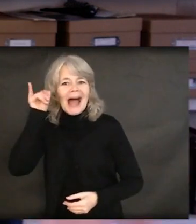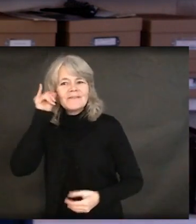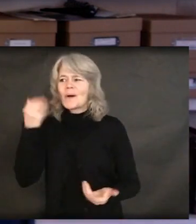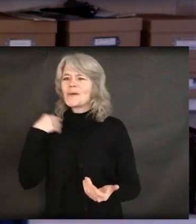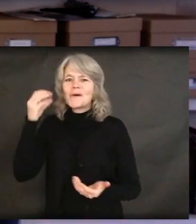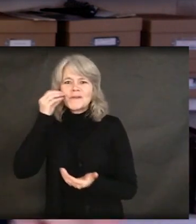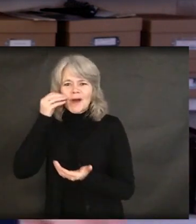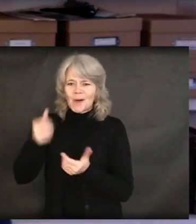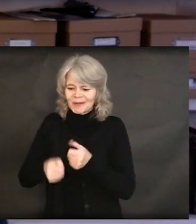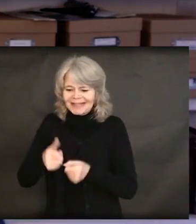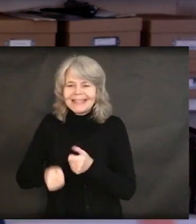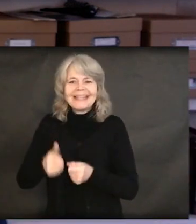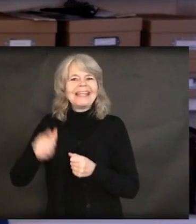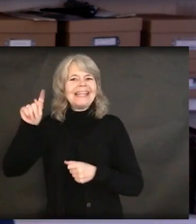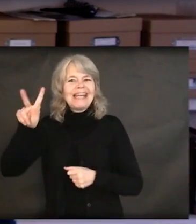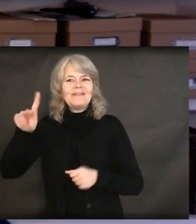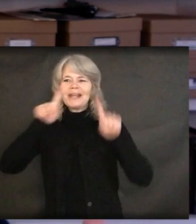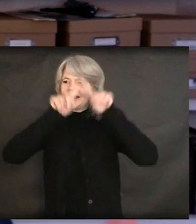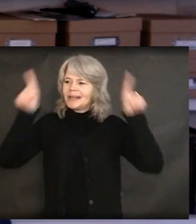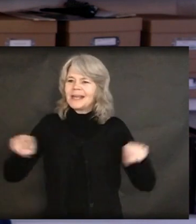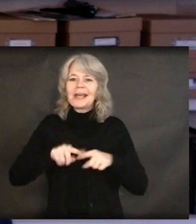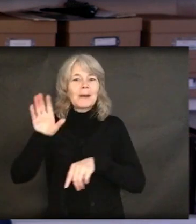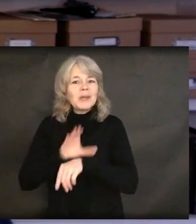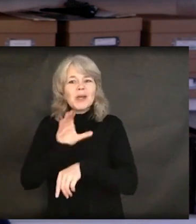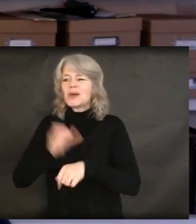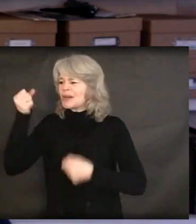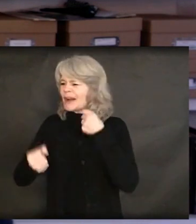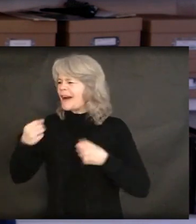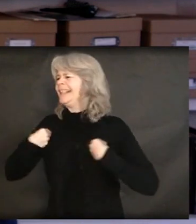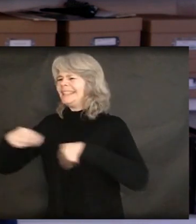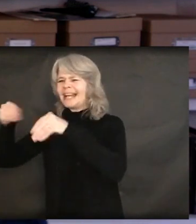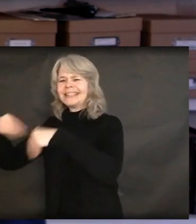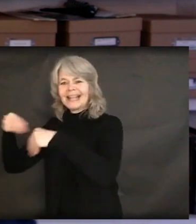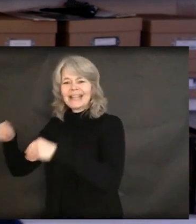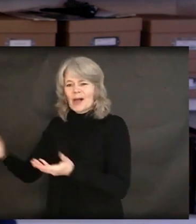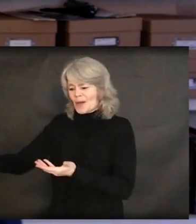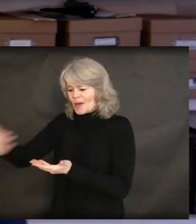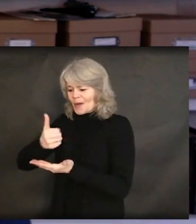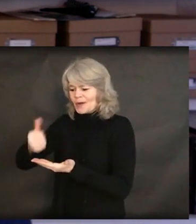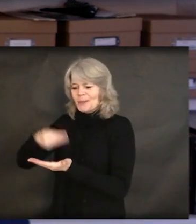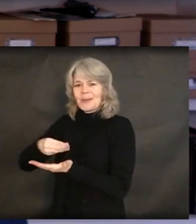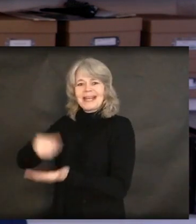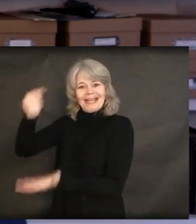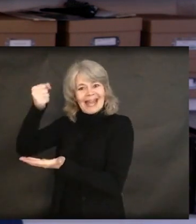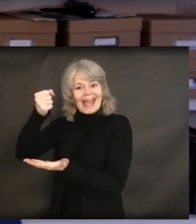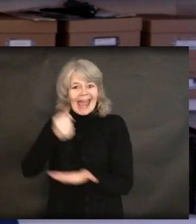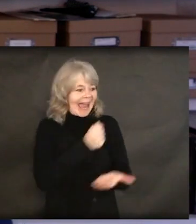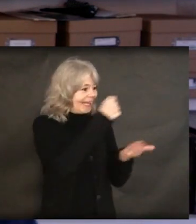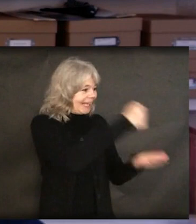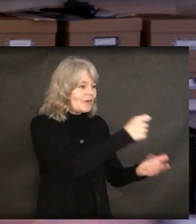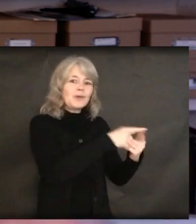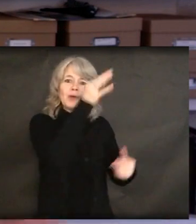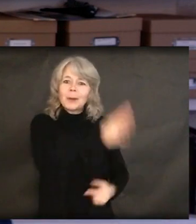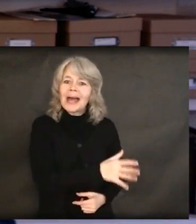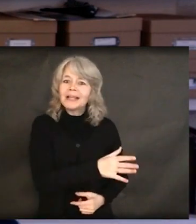iPhones and computers and televisions and cars and lay them at the feet of your pastors this morning?